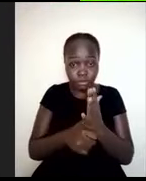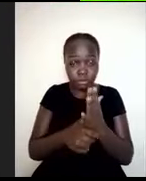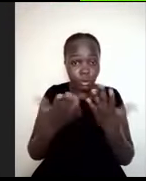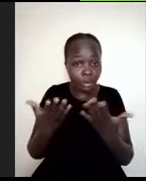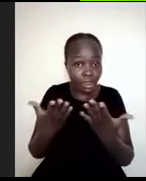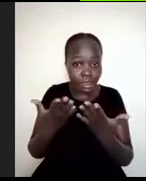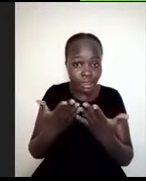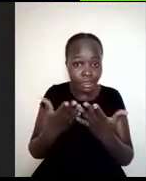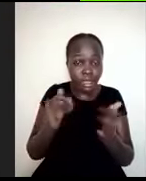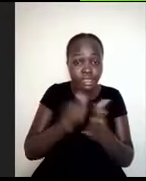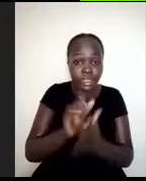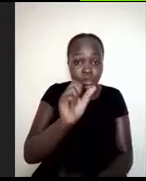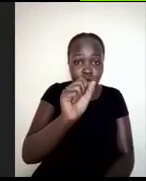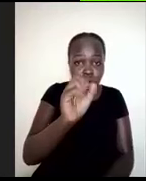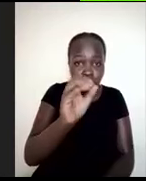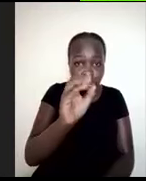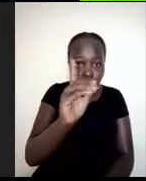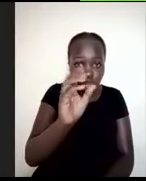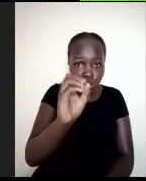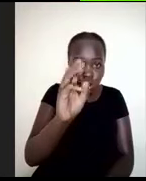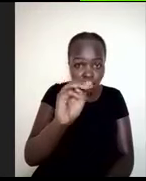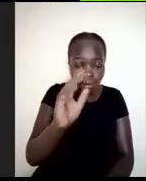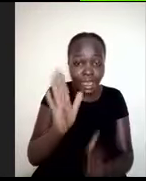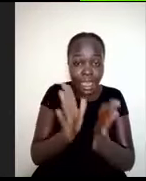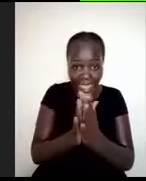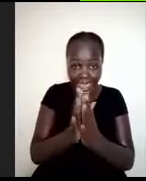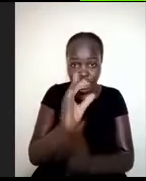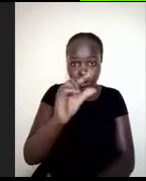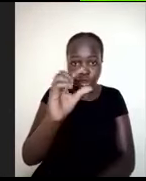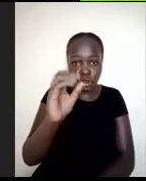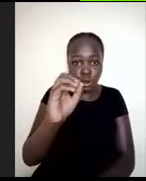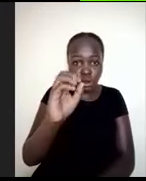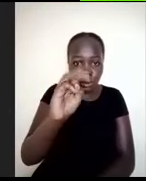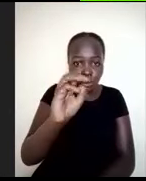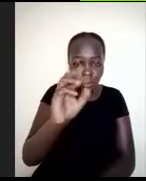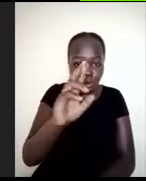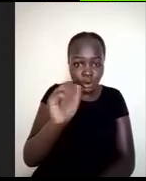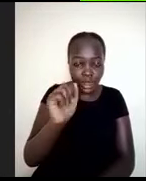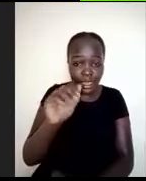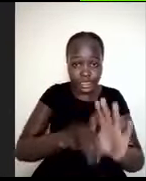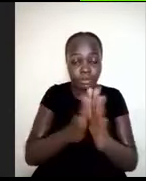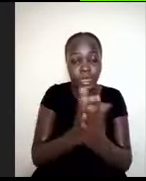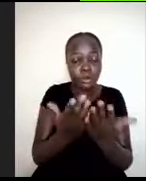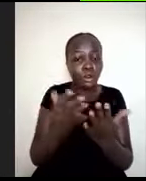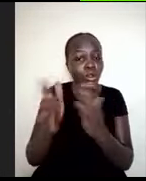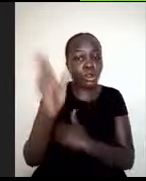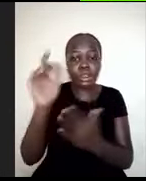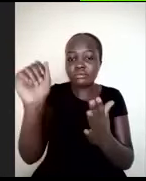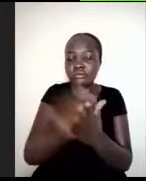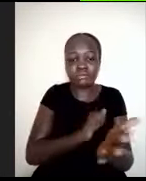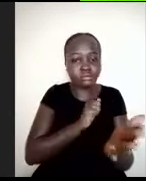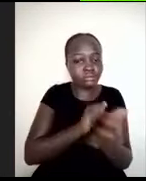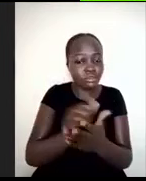Sodom and Gomorrah, God destroyed Sodom and Gomorrah because